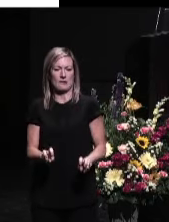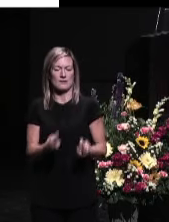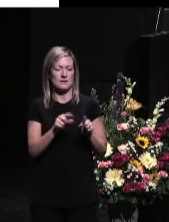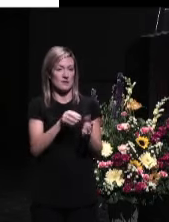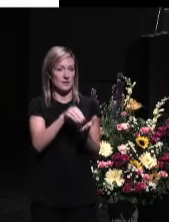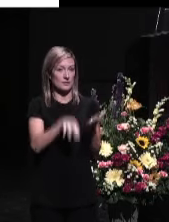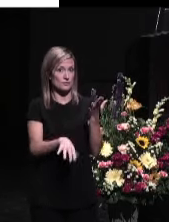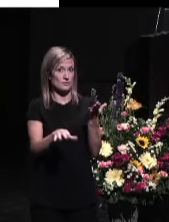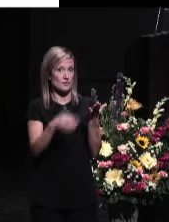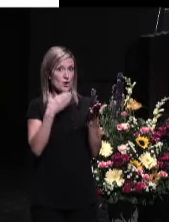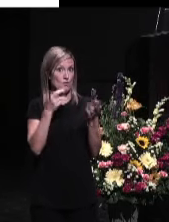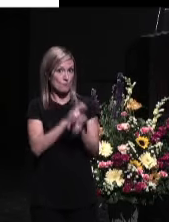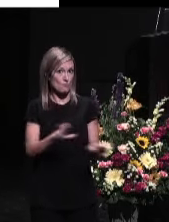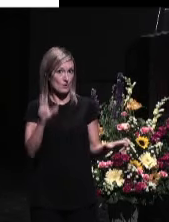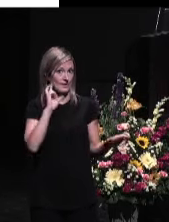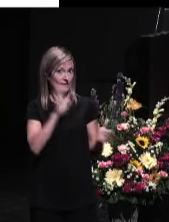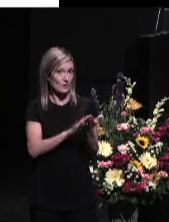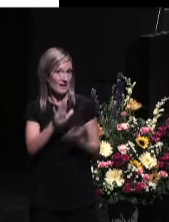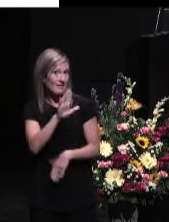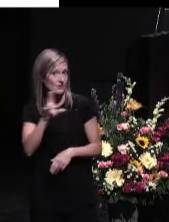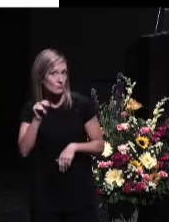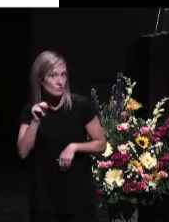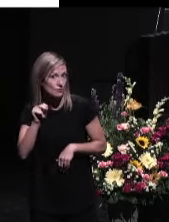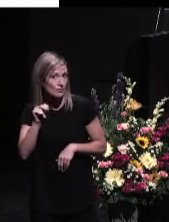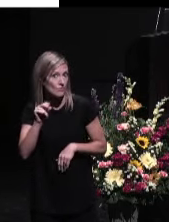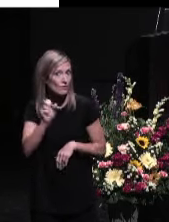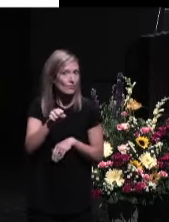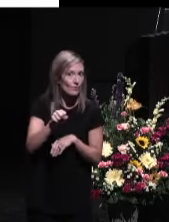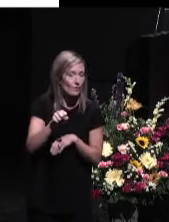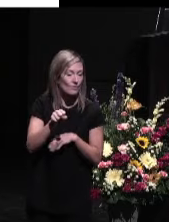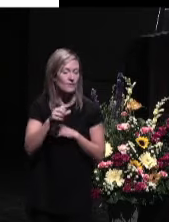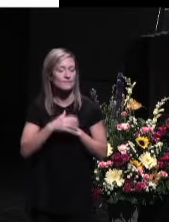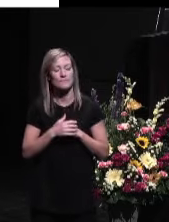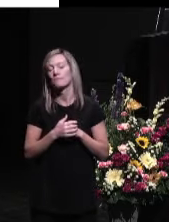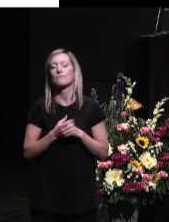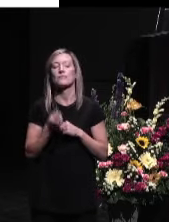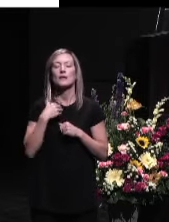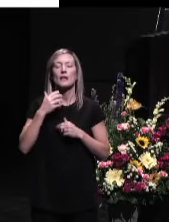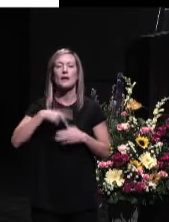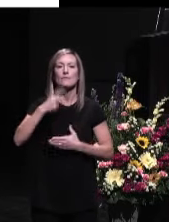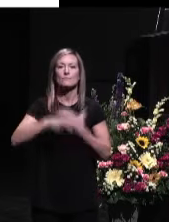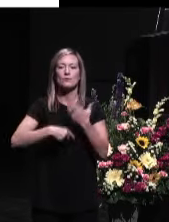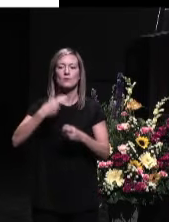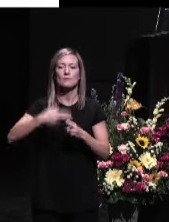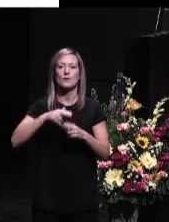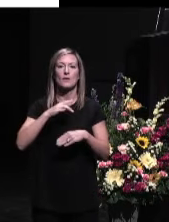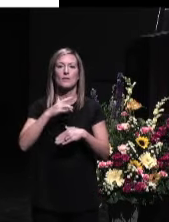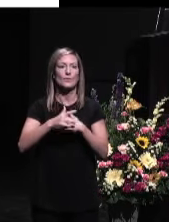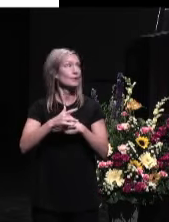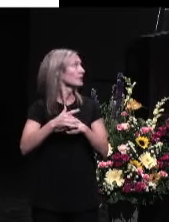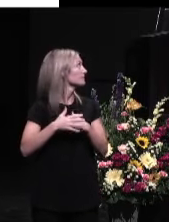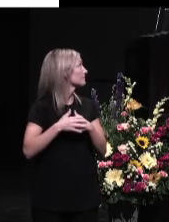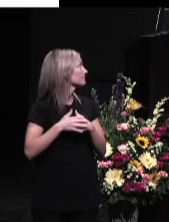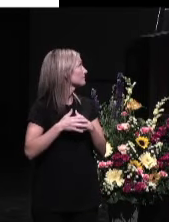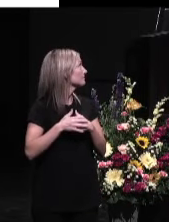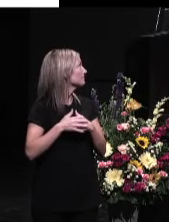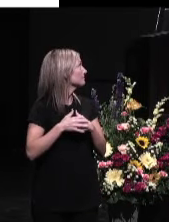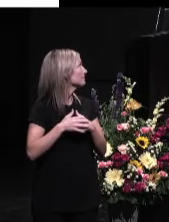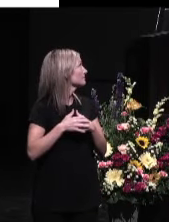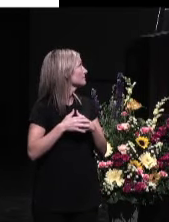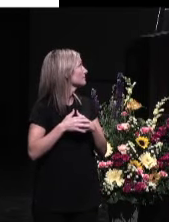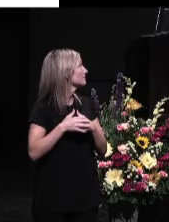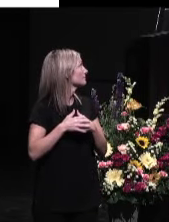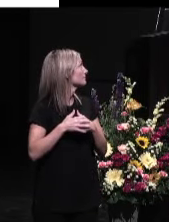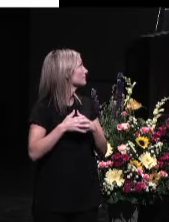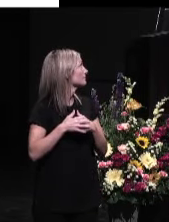the most notable programs that we've put together is called the Early College Program. I'd like to share just a little bit about this, and we'll put the video up for this. It's